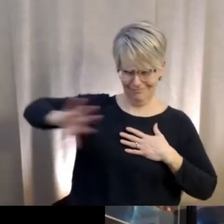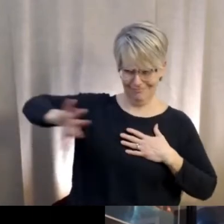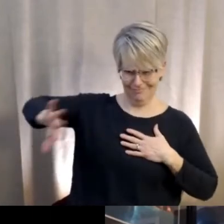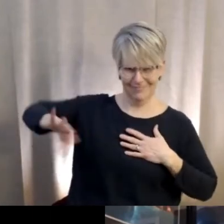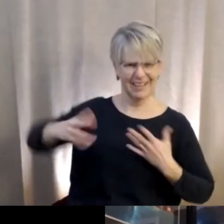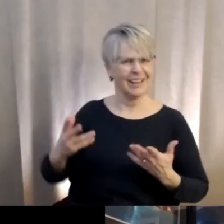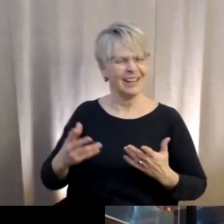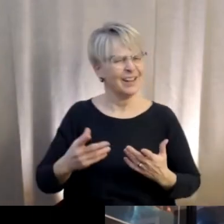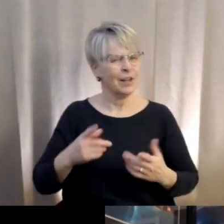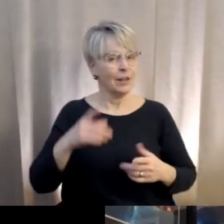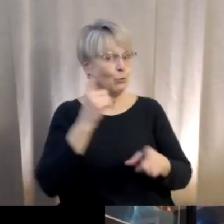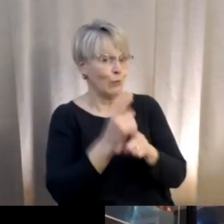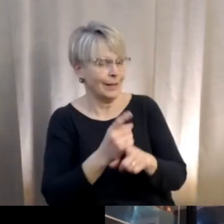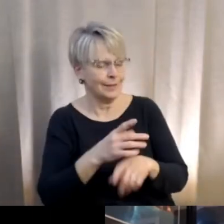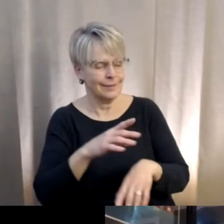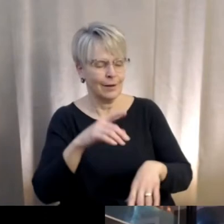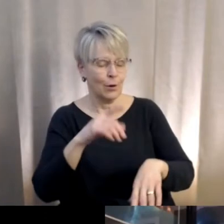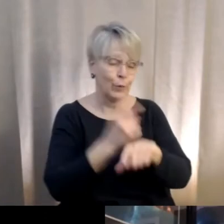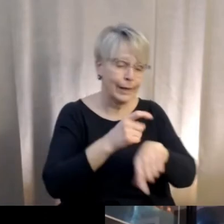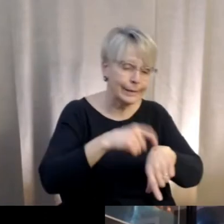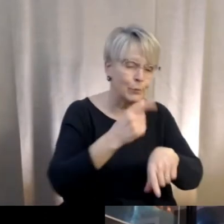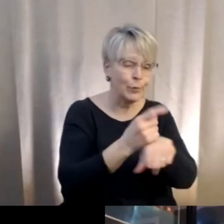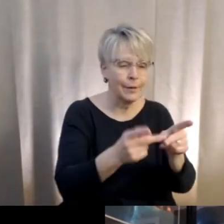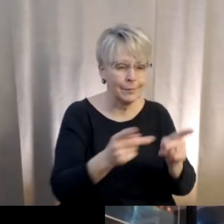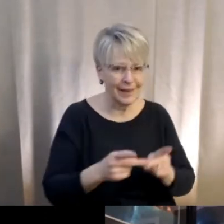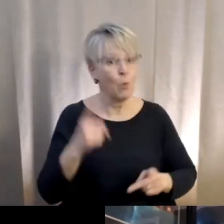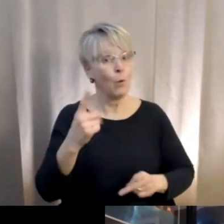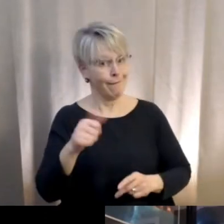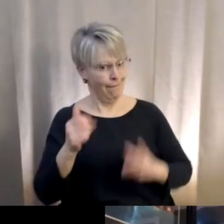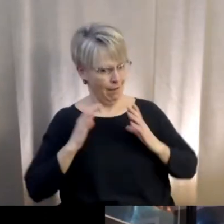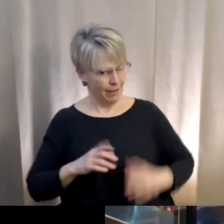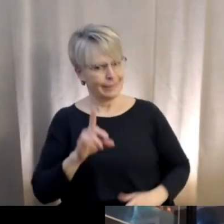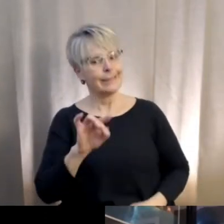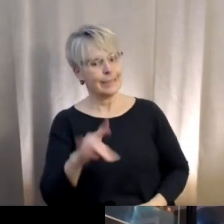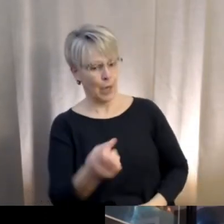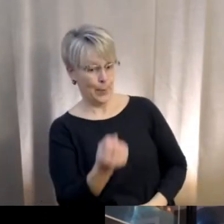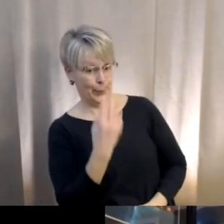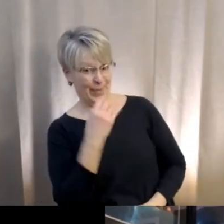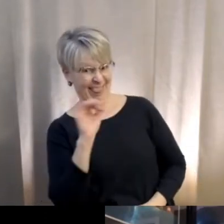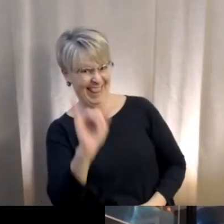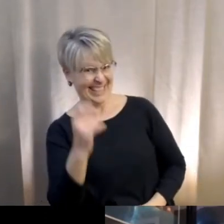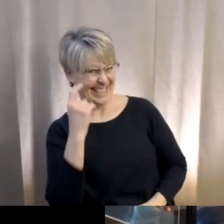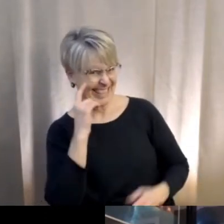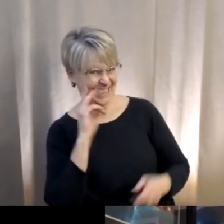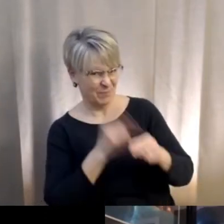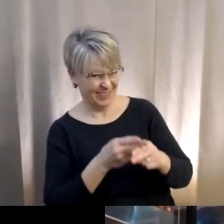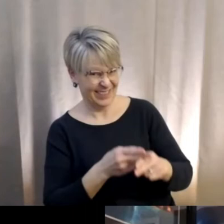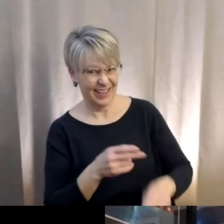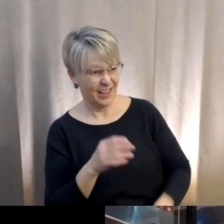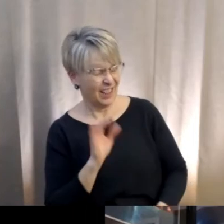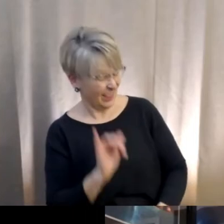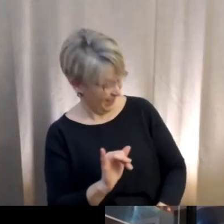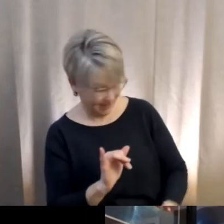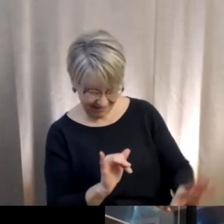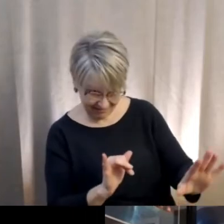and place thing, right? Like I actually had another one of my clients mention that exact same thing that you just brought up, that I'm like, really, this happens? Cause